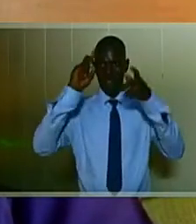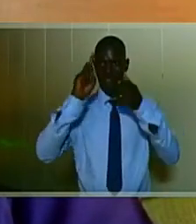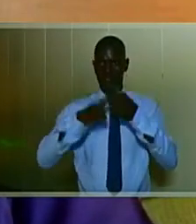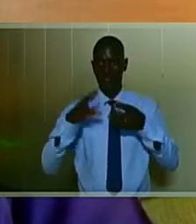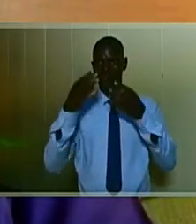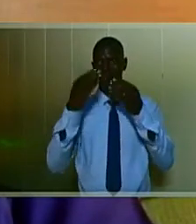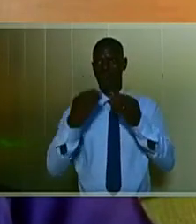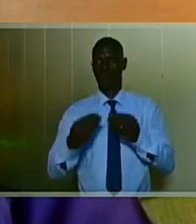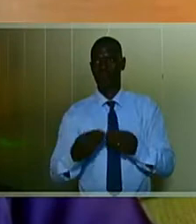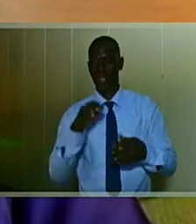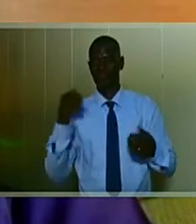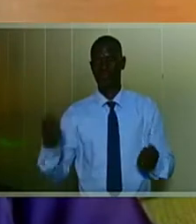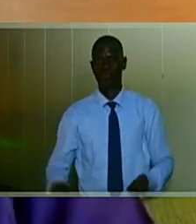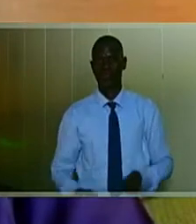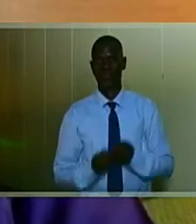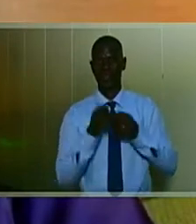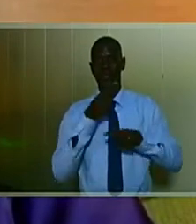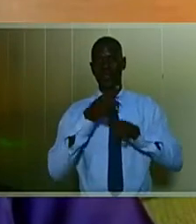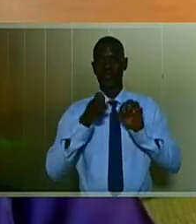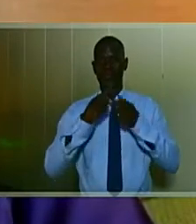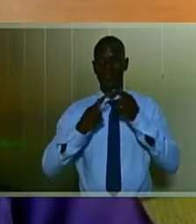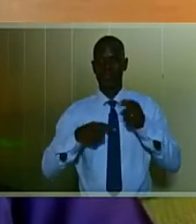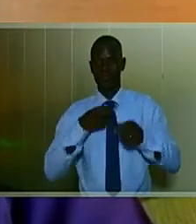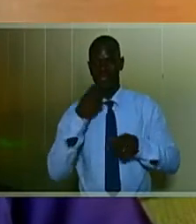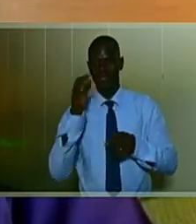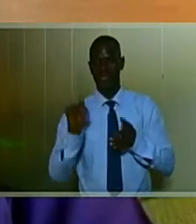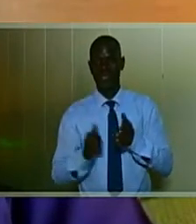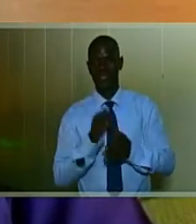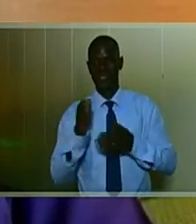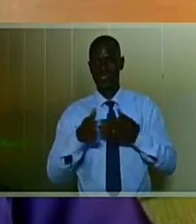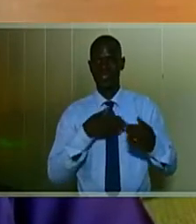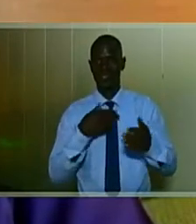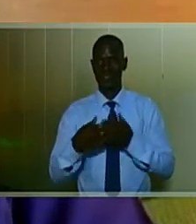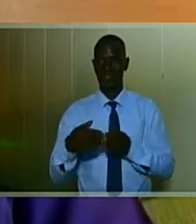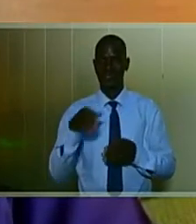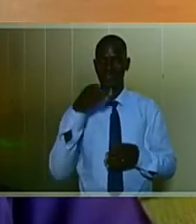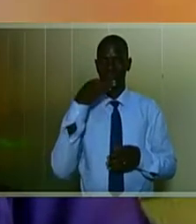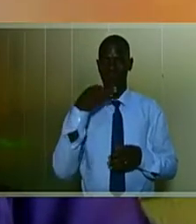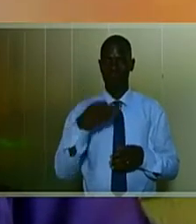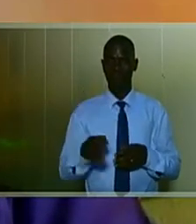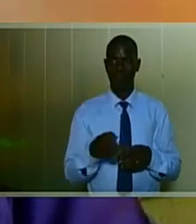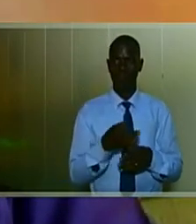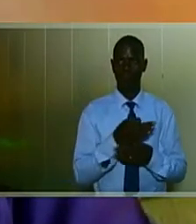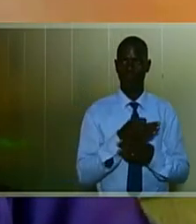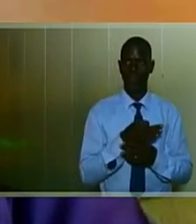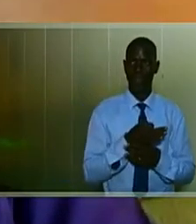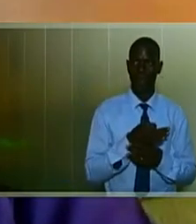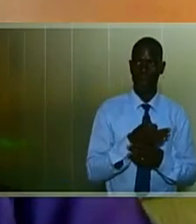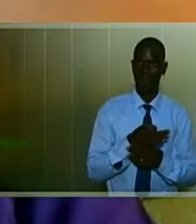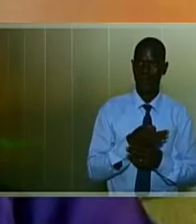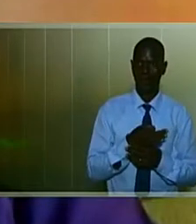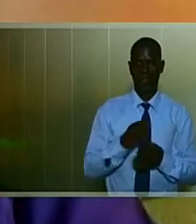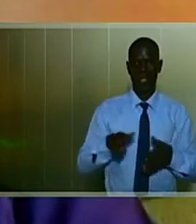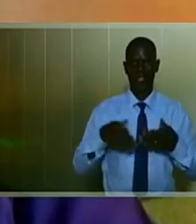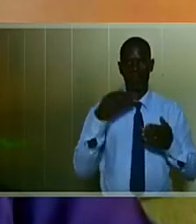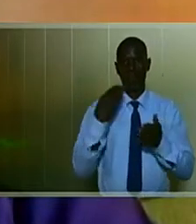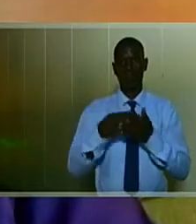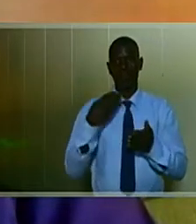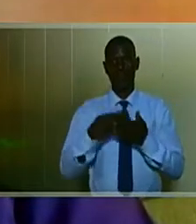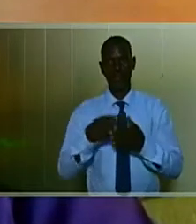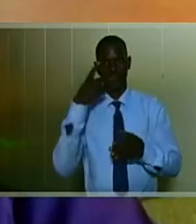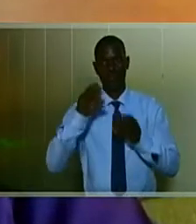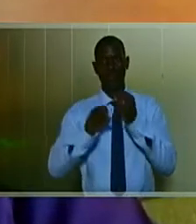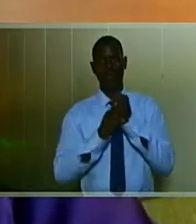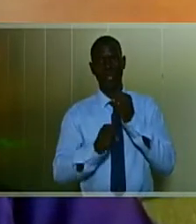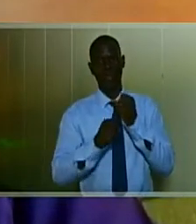mean, these challenges. But I will say that the issue of a provision on money for campaign